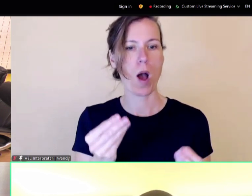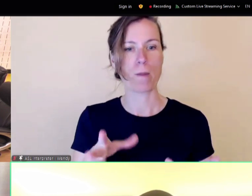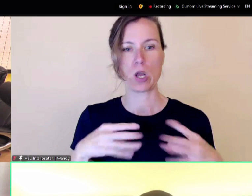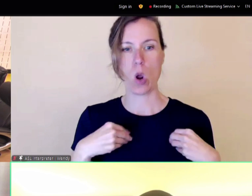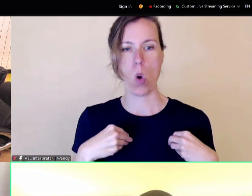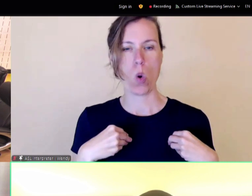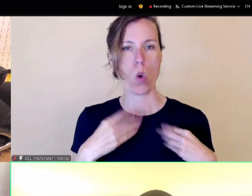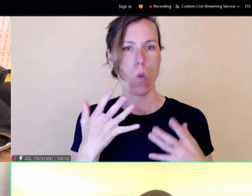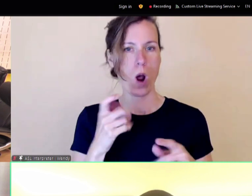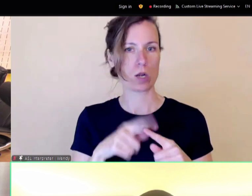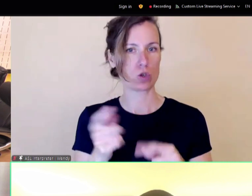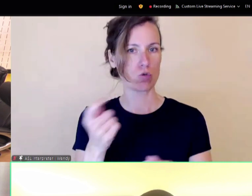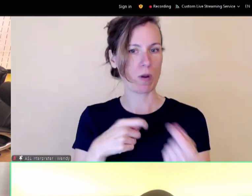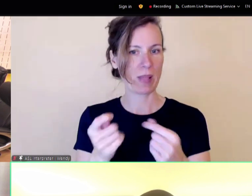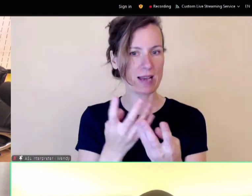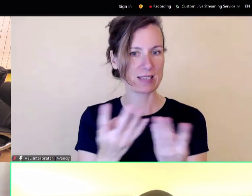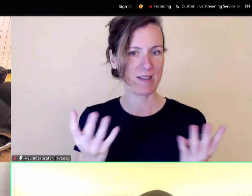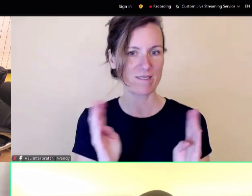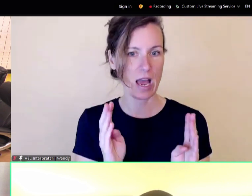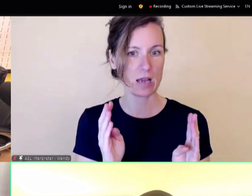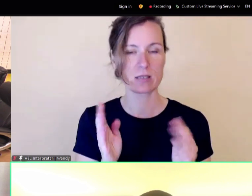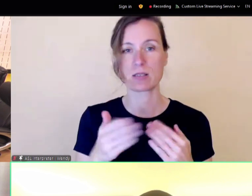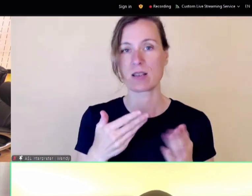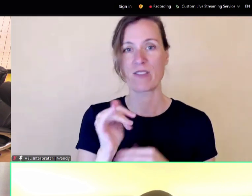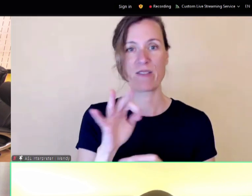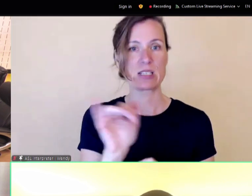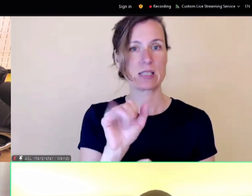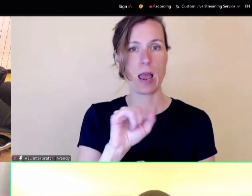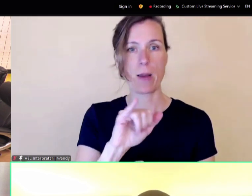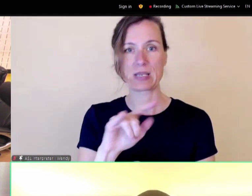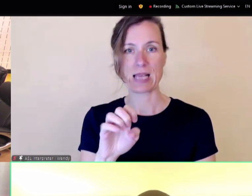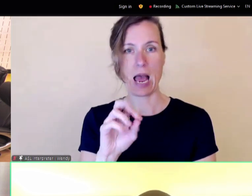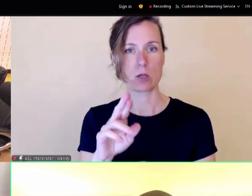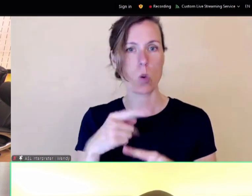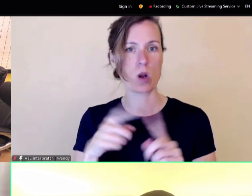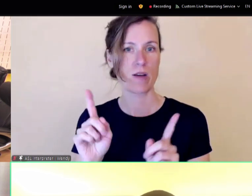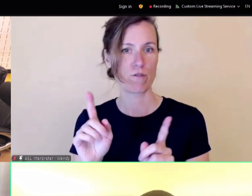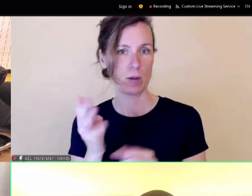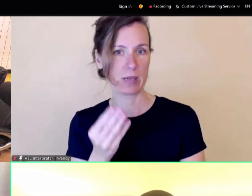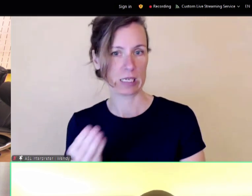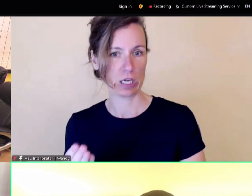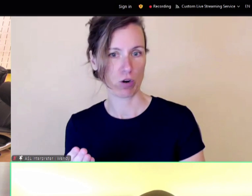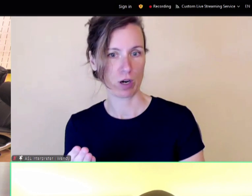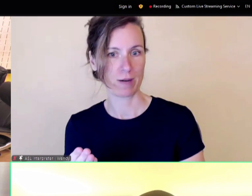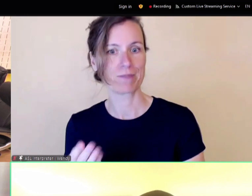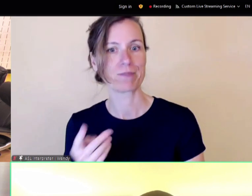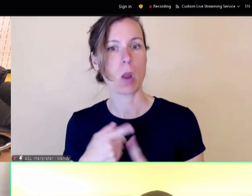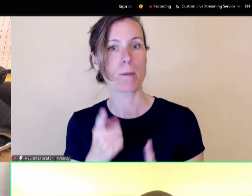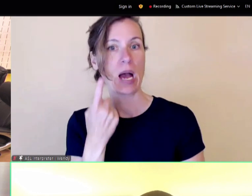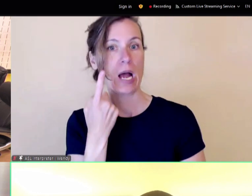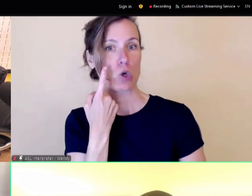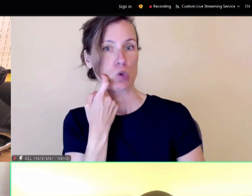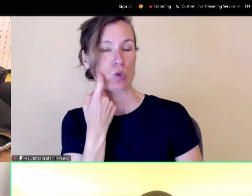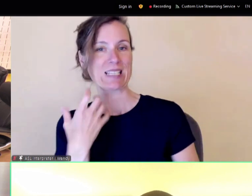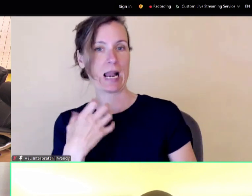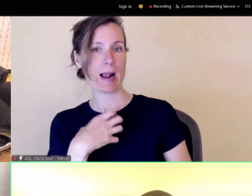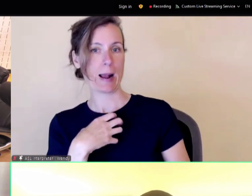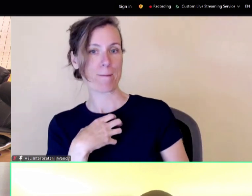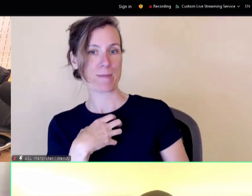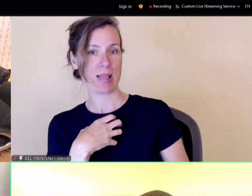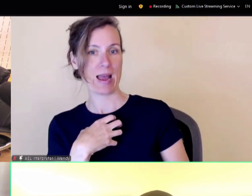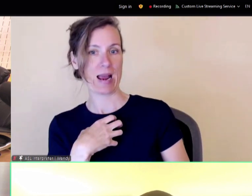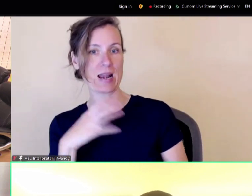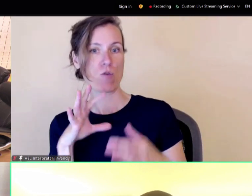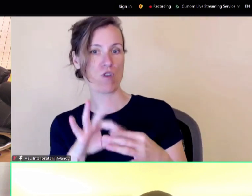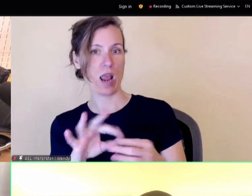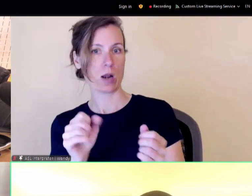same size or of different material. However, following a recent complaint regarding a fence